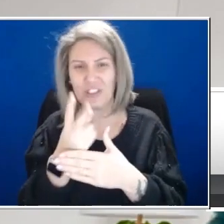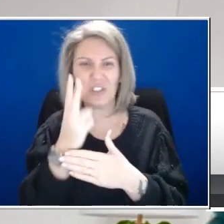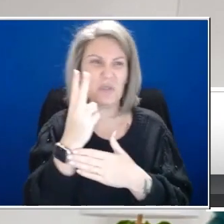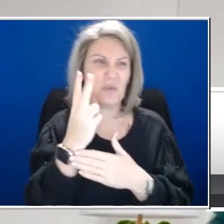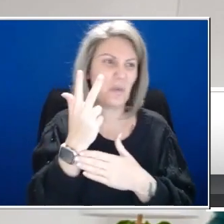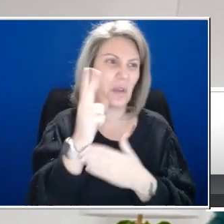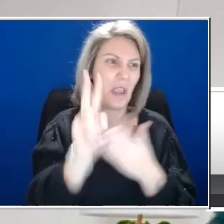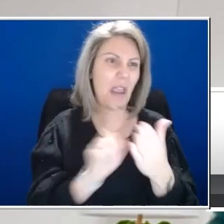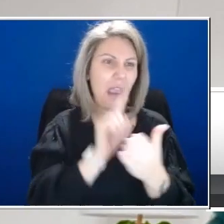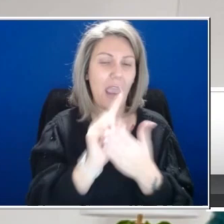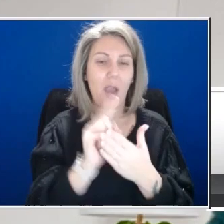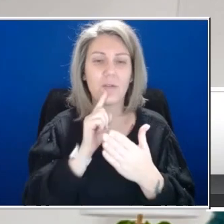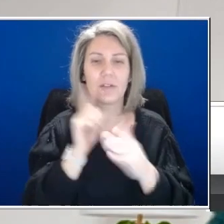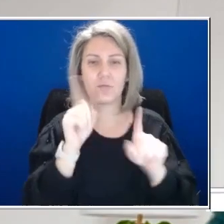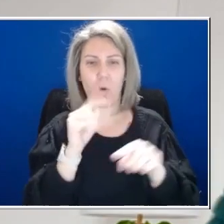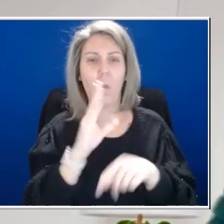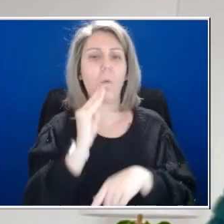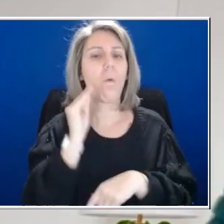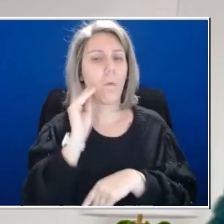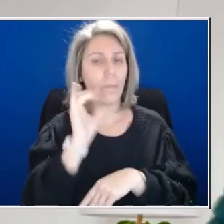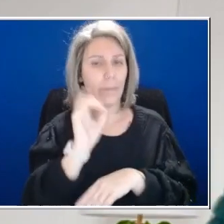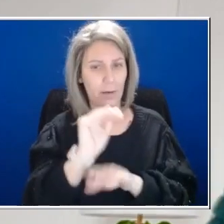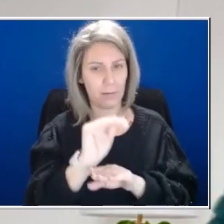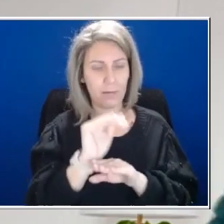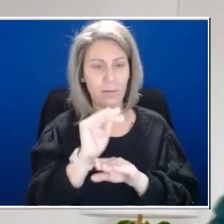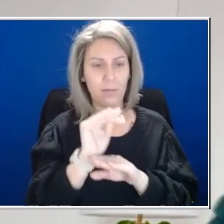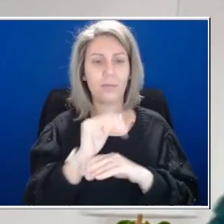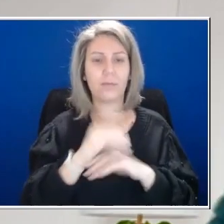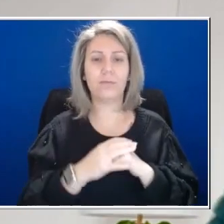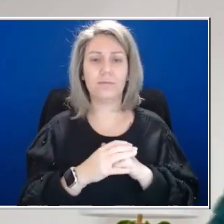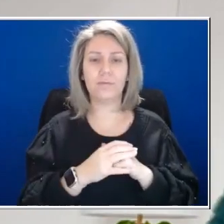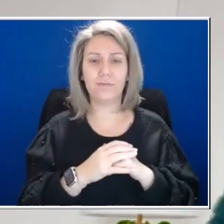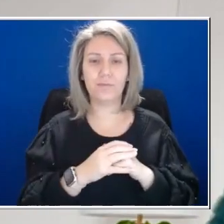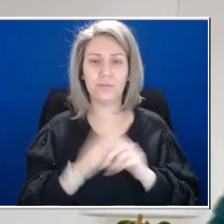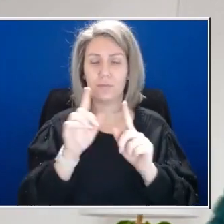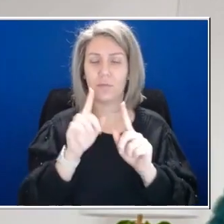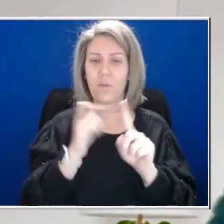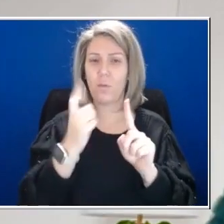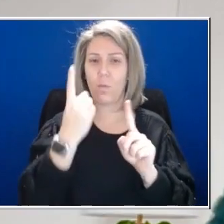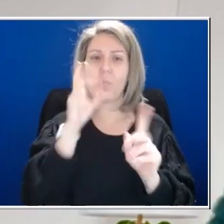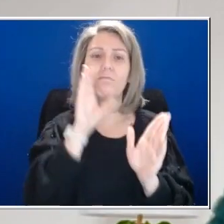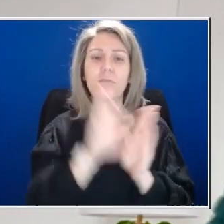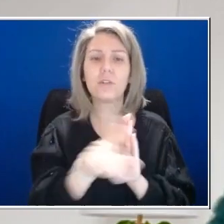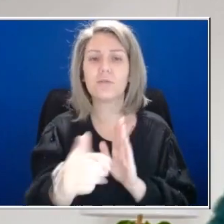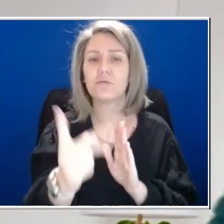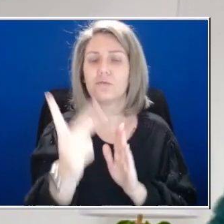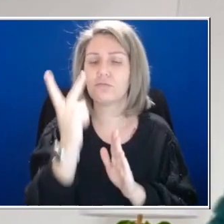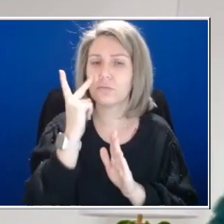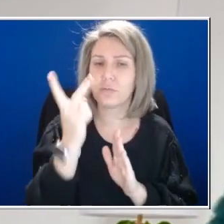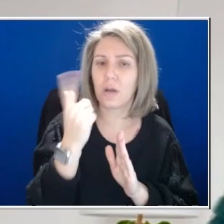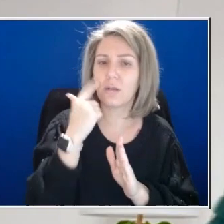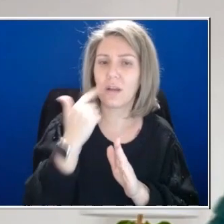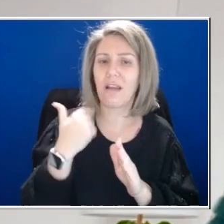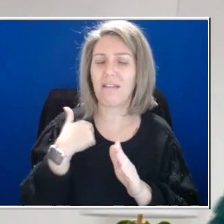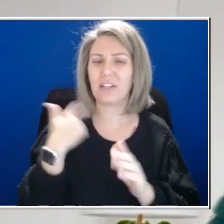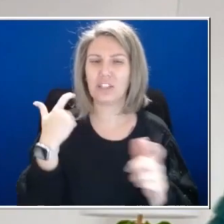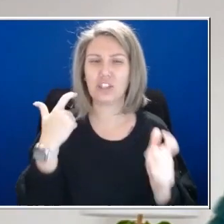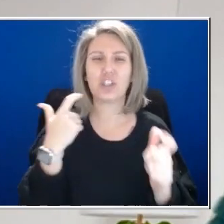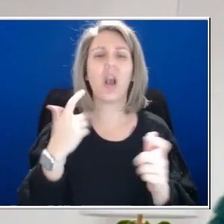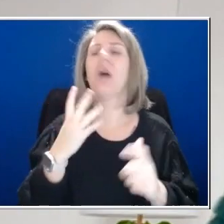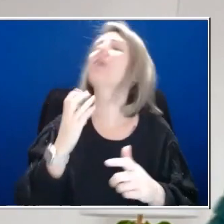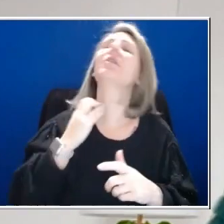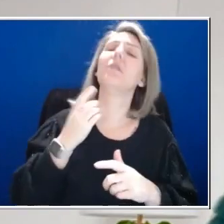was able to go home that night. And from one of the pictures you saw, I had a large, like, gauze bandage on my